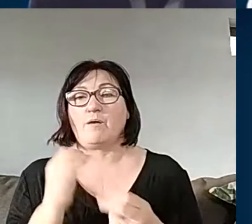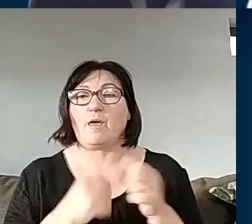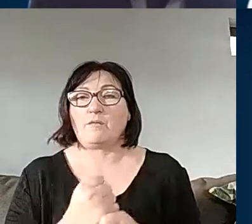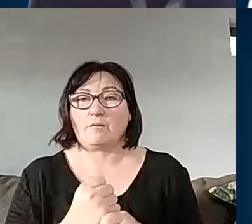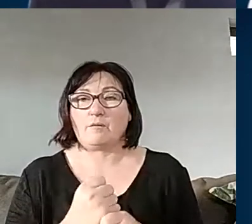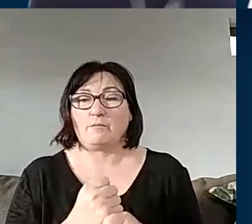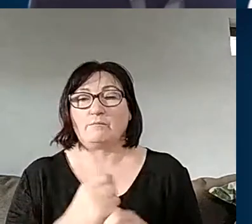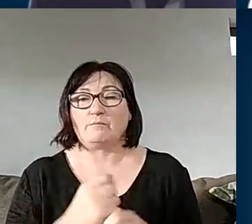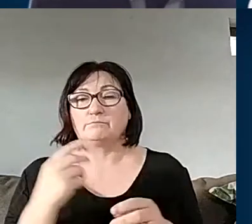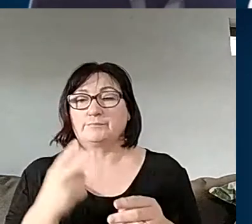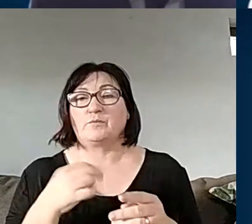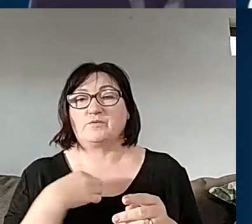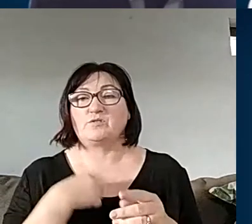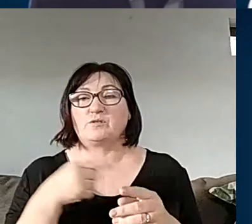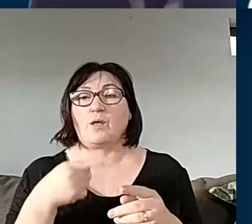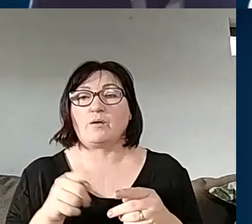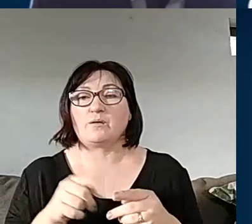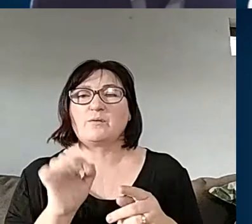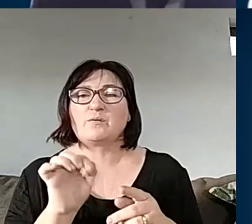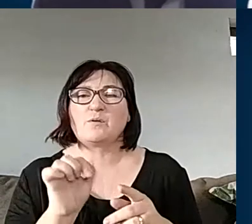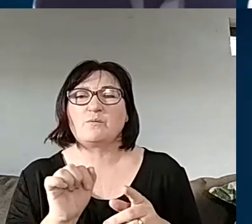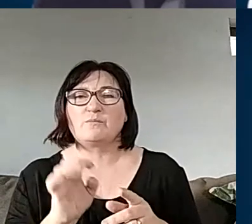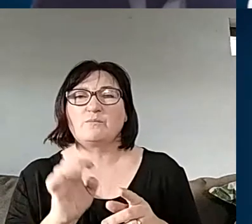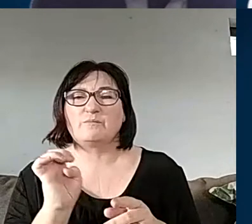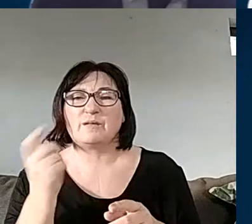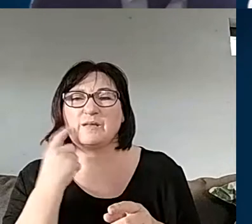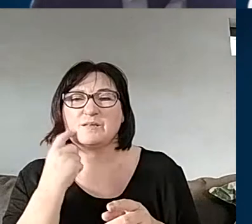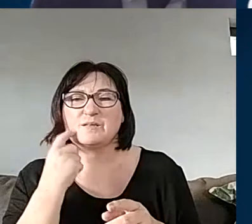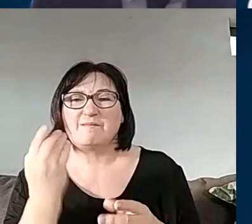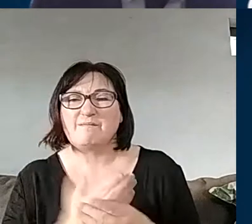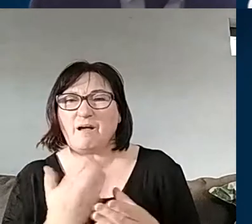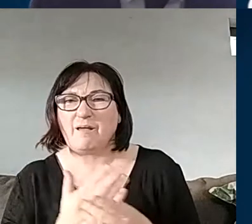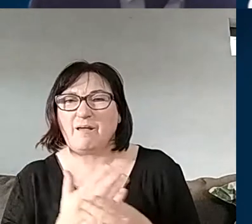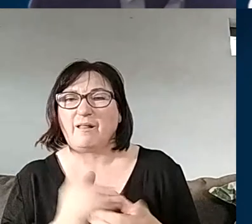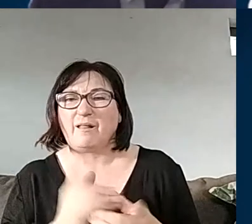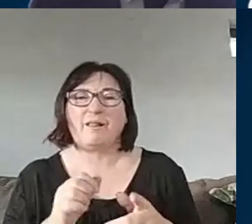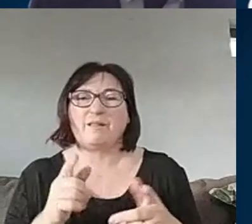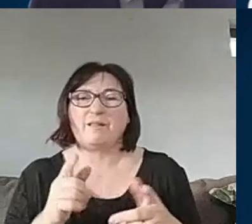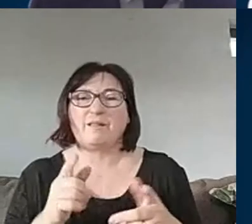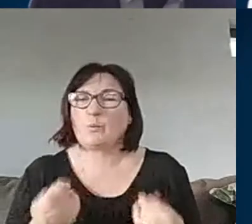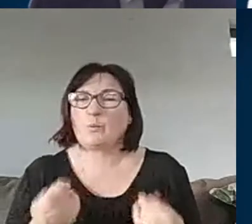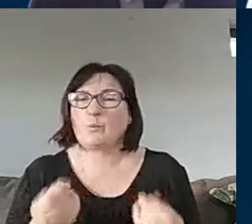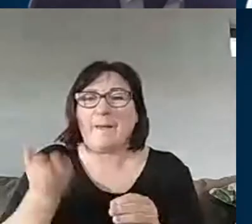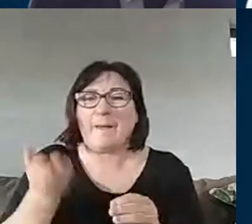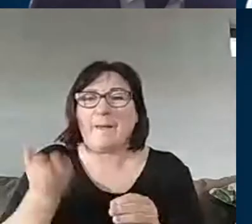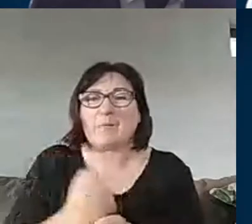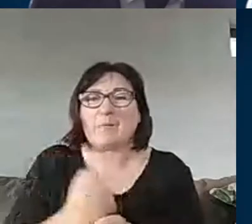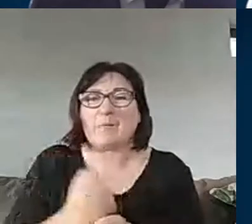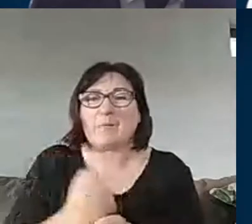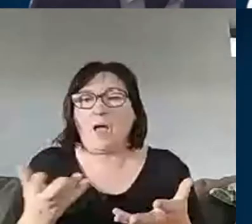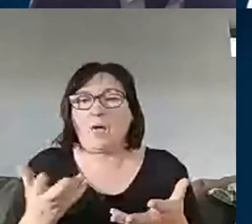version of EasyFile, and how do you go about upgrading from the to the current version?